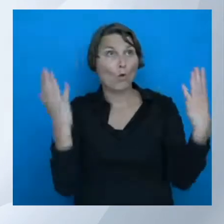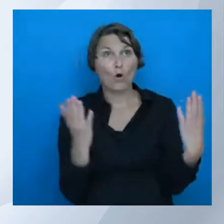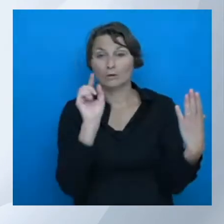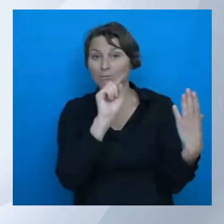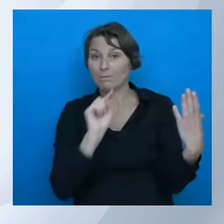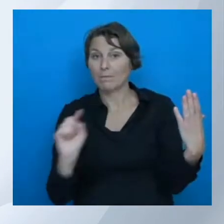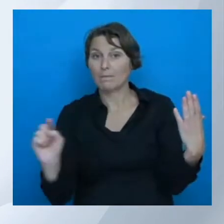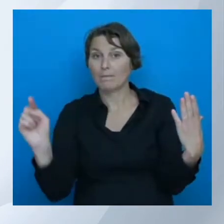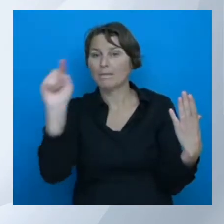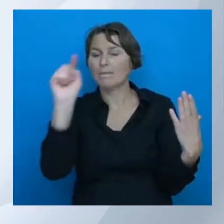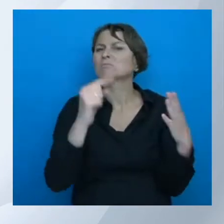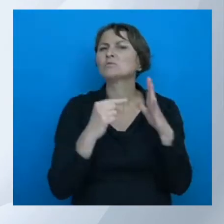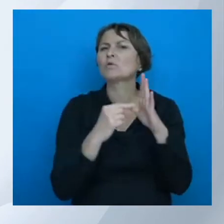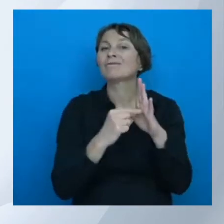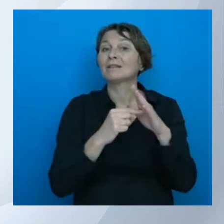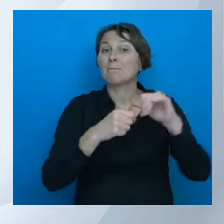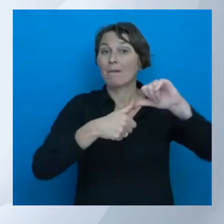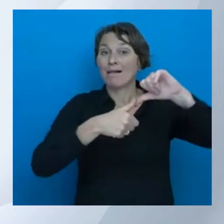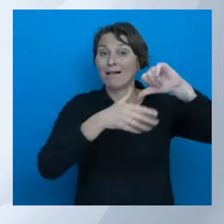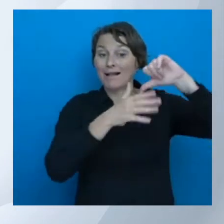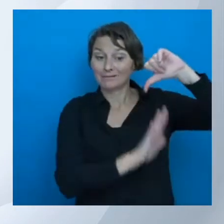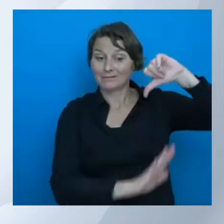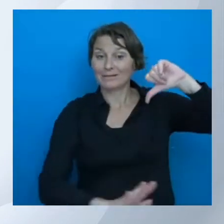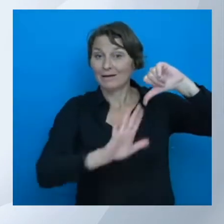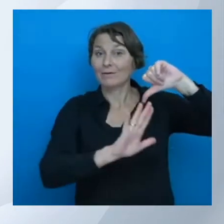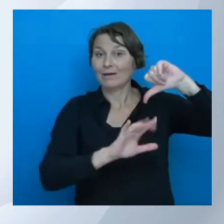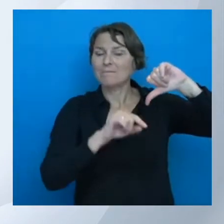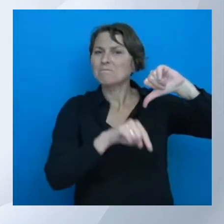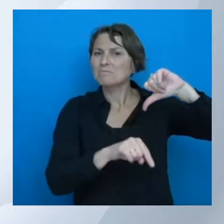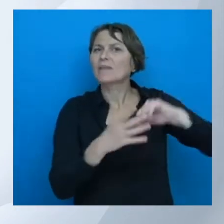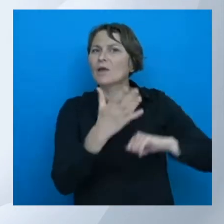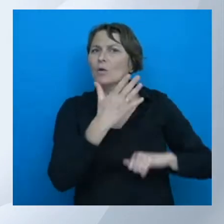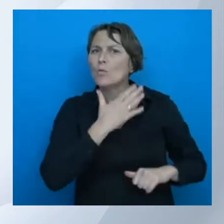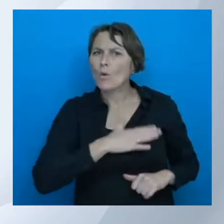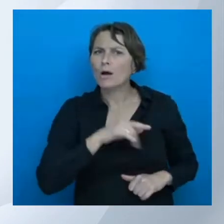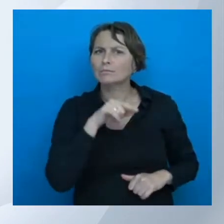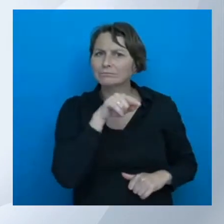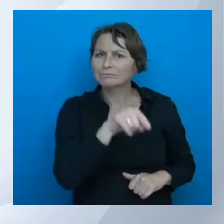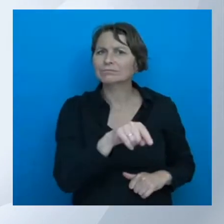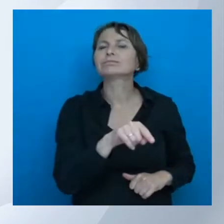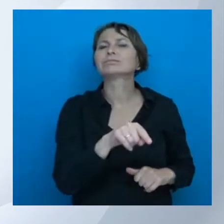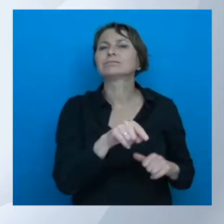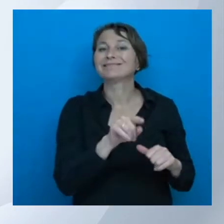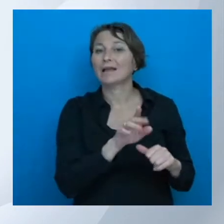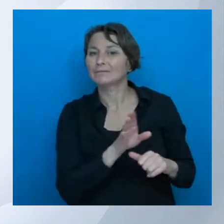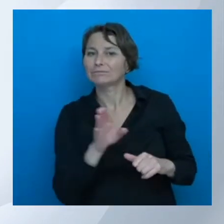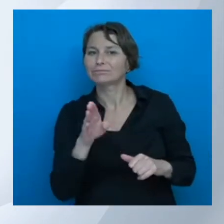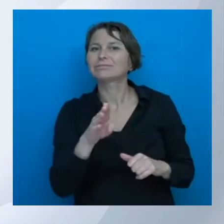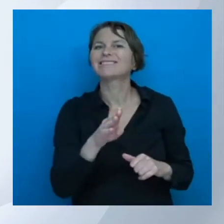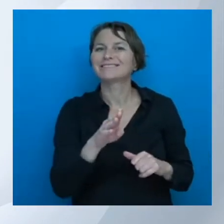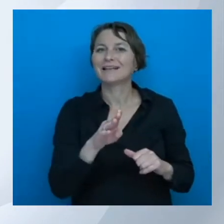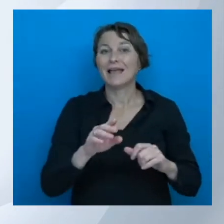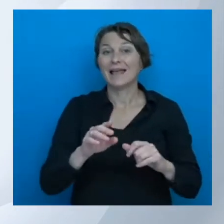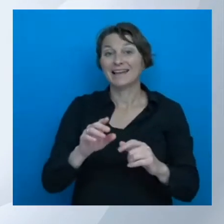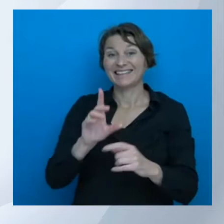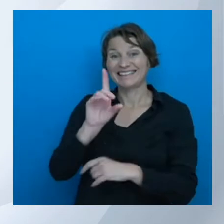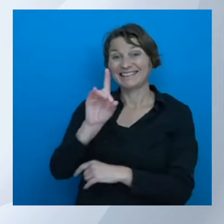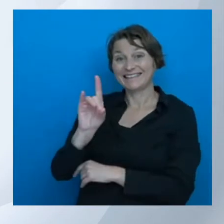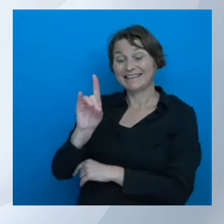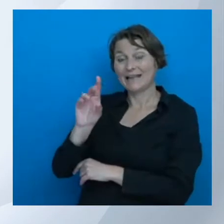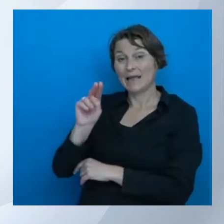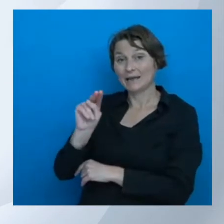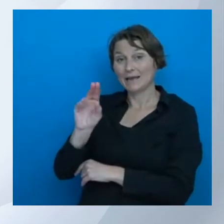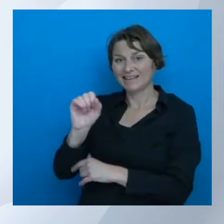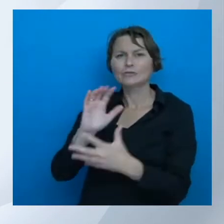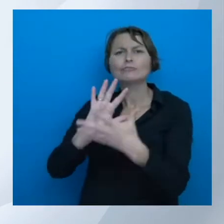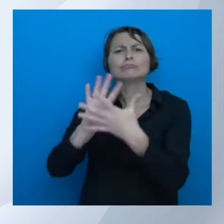South America makes a request to your website, it hits the DNS of Traffic Manager, and Traffic Manager is asked, where